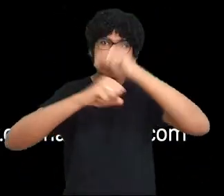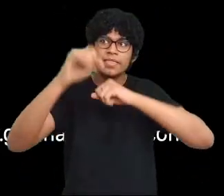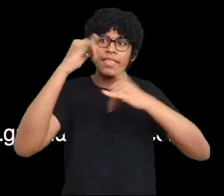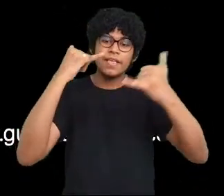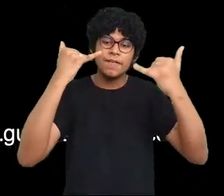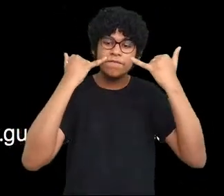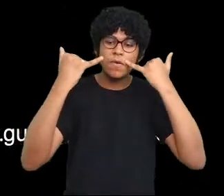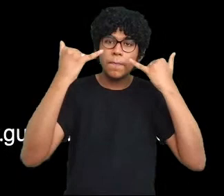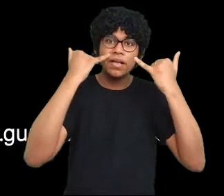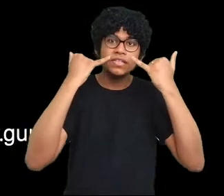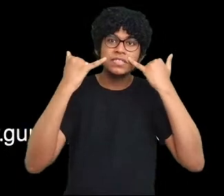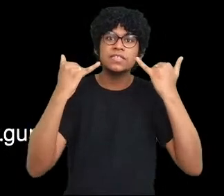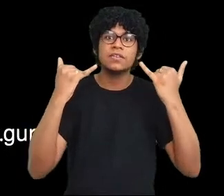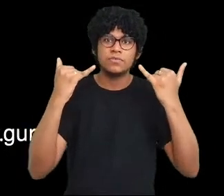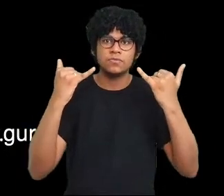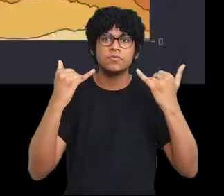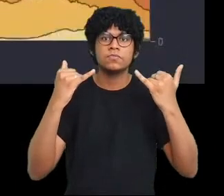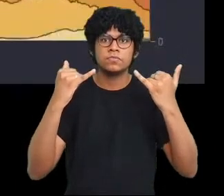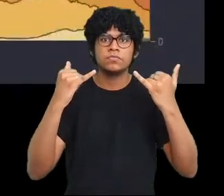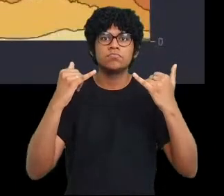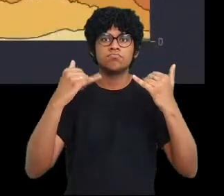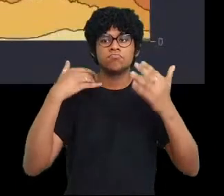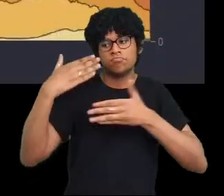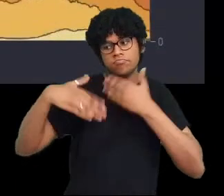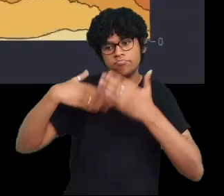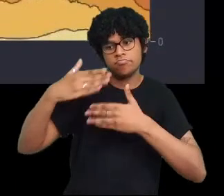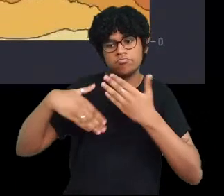with it increases.